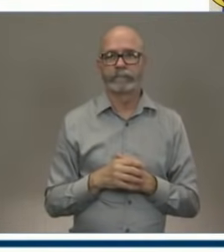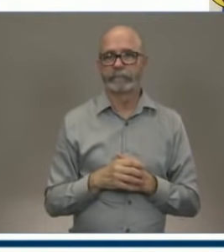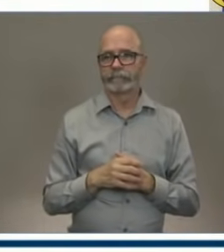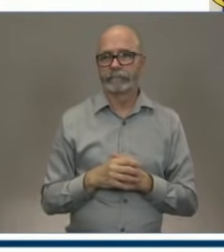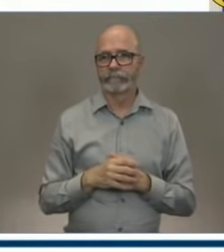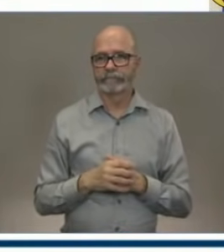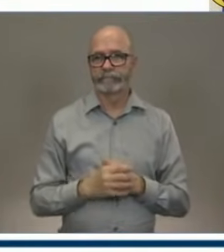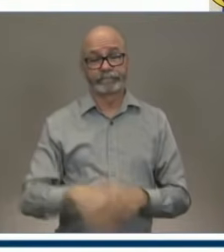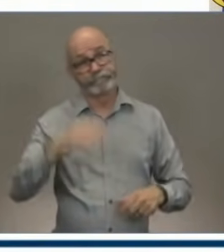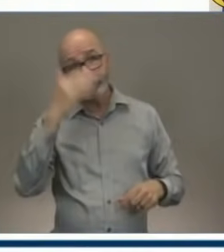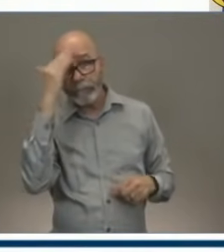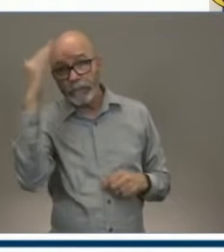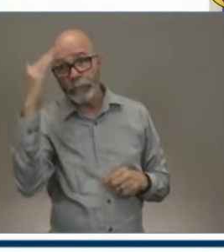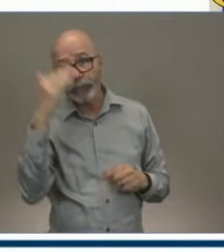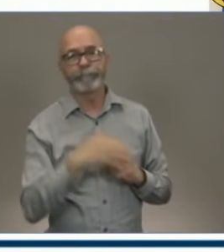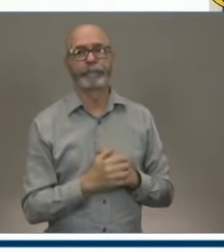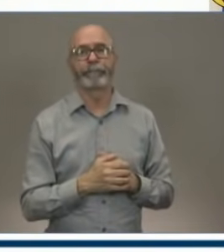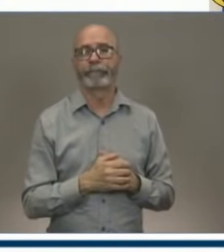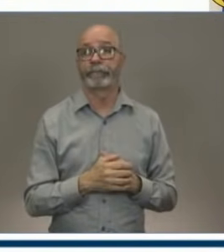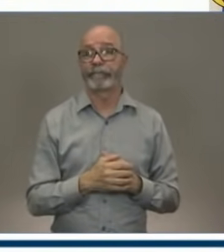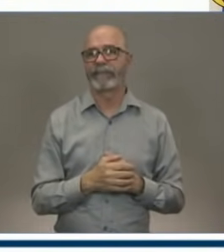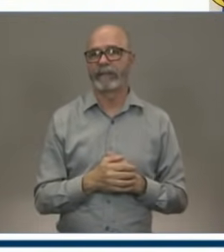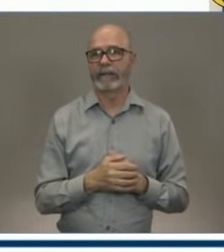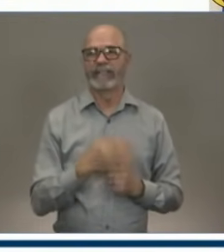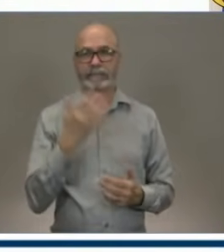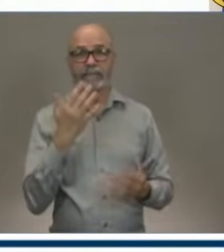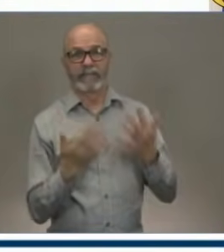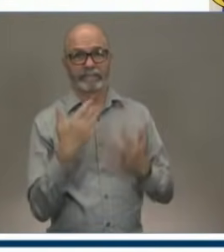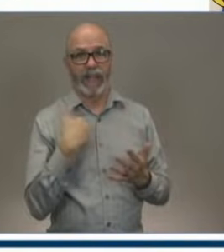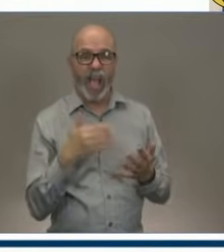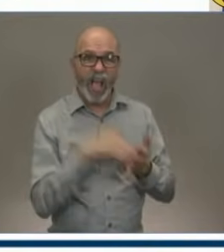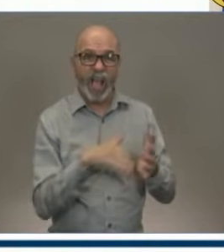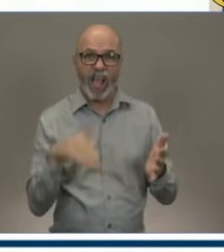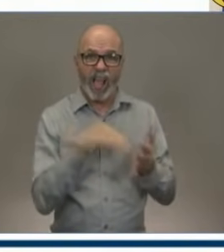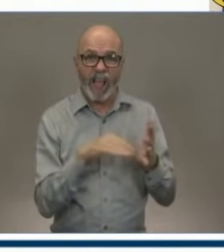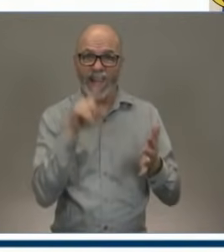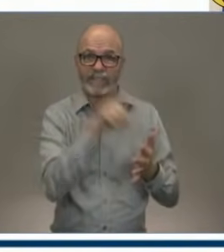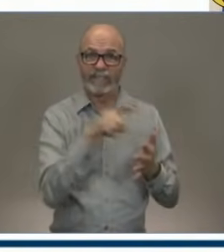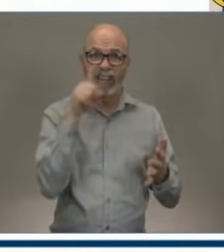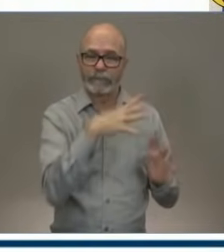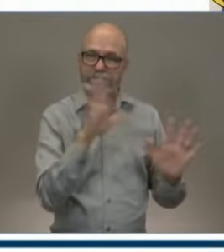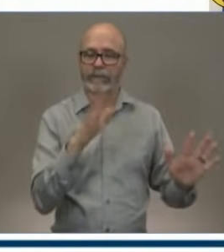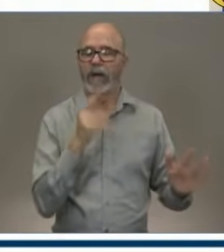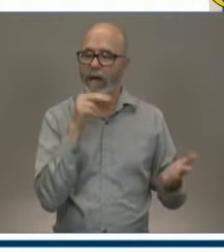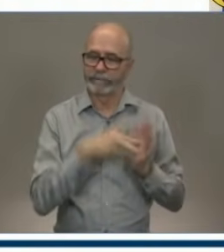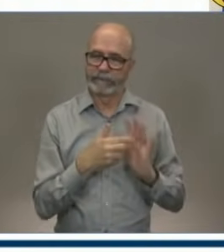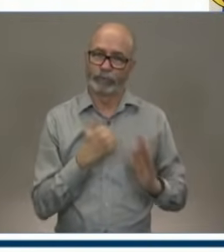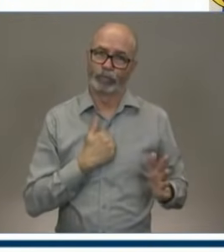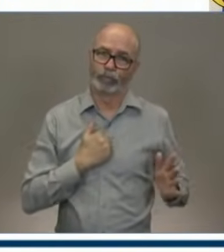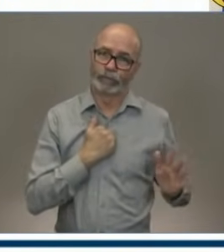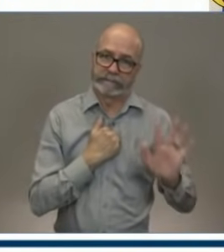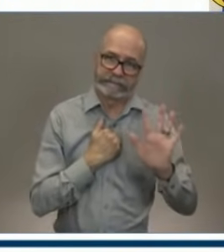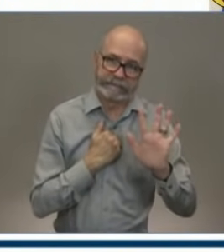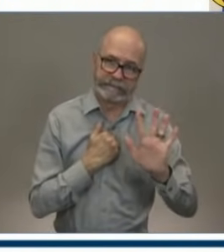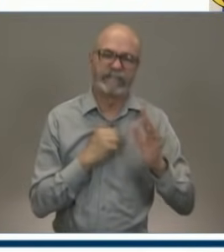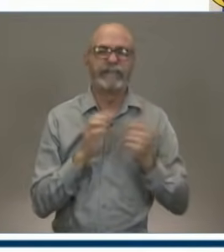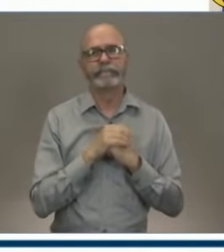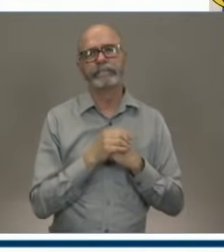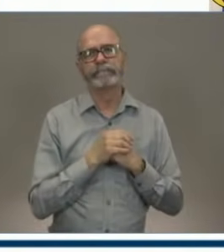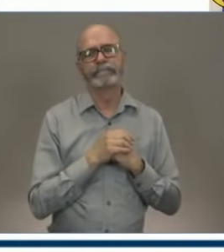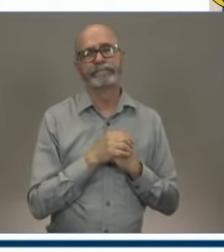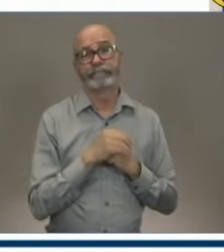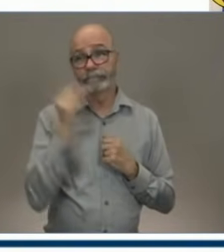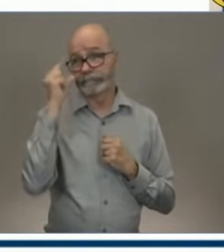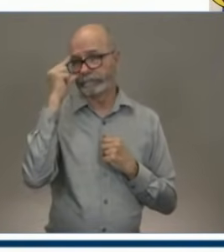Hello. This may be a bit of a repetition, and I apologize, but I had recalled that earlier this year it had been said that